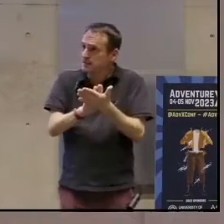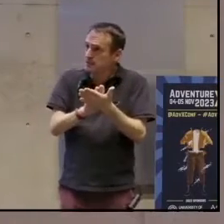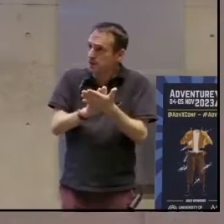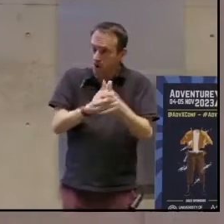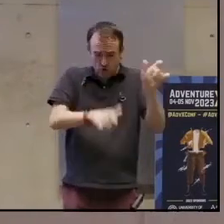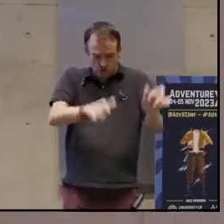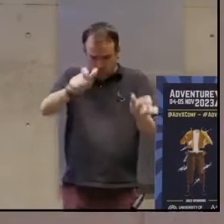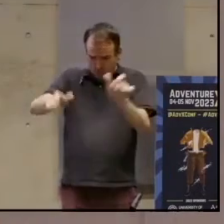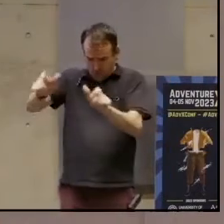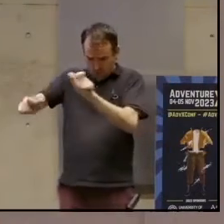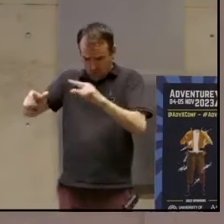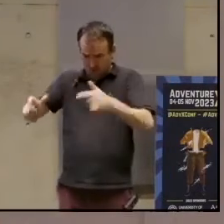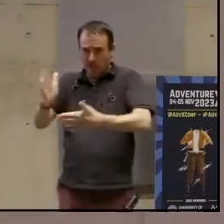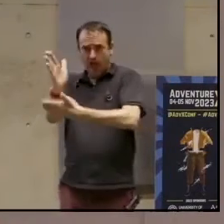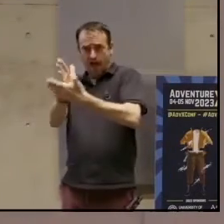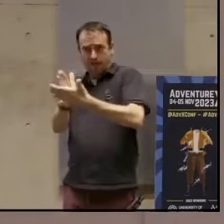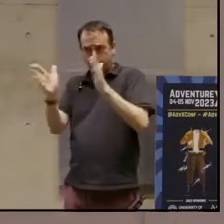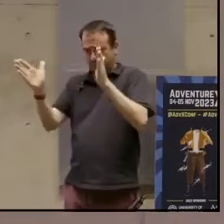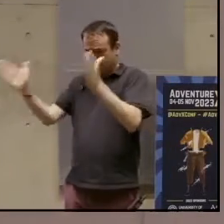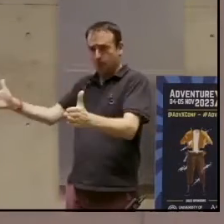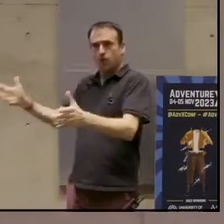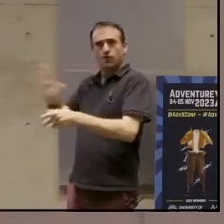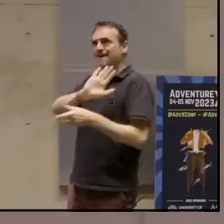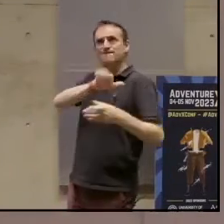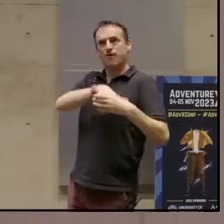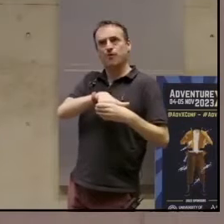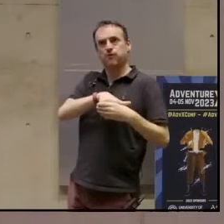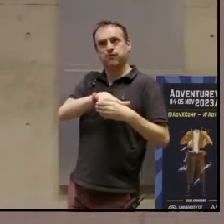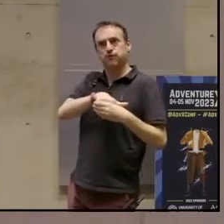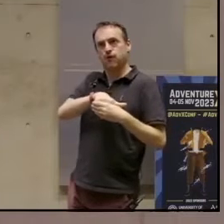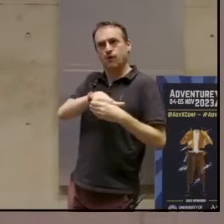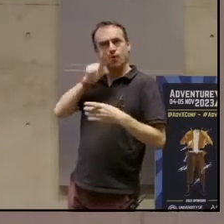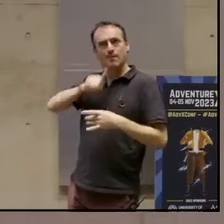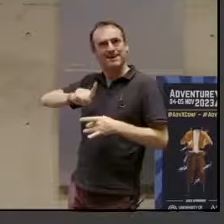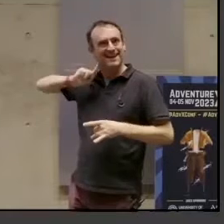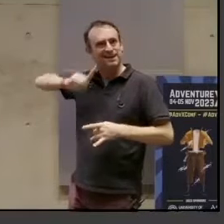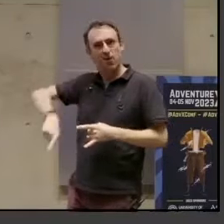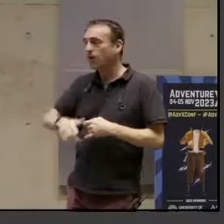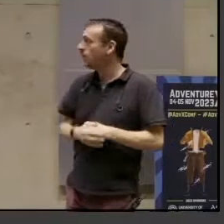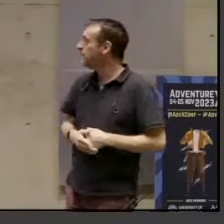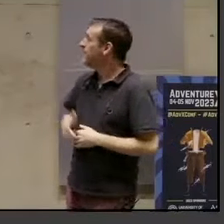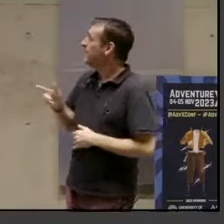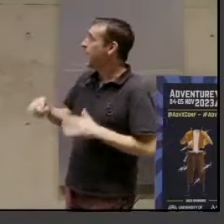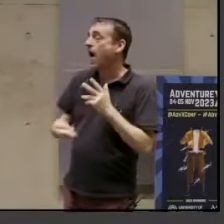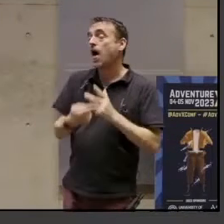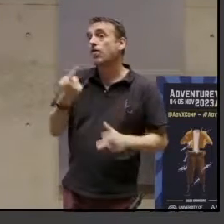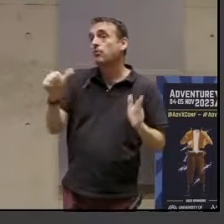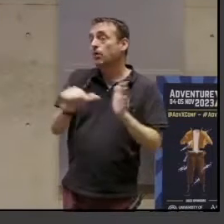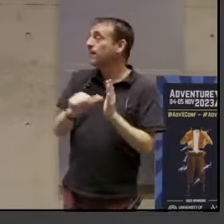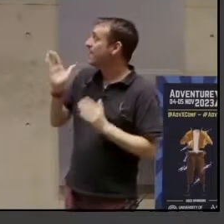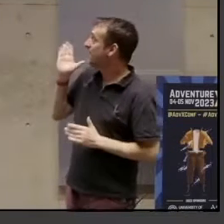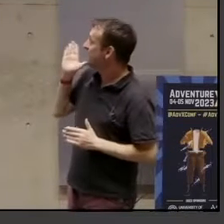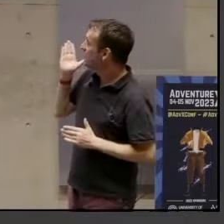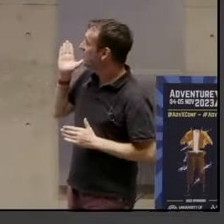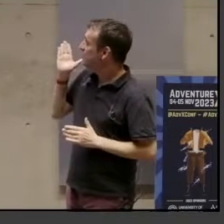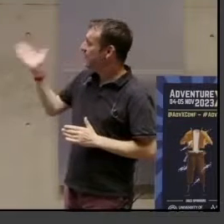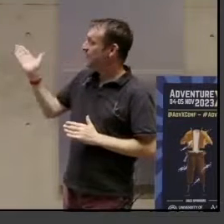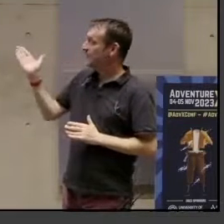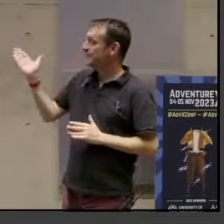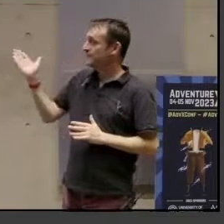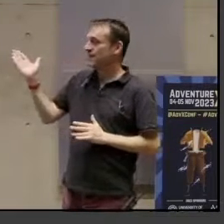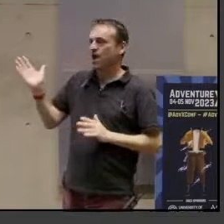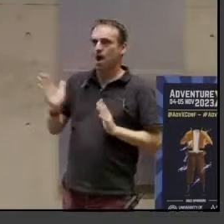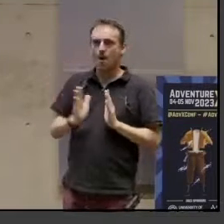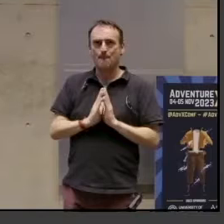his system. Problem, okay? Like I said, hiding in plain sight. The other problem is this. So many